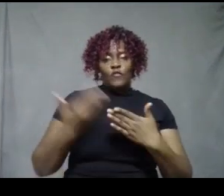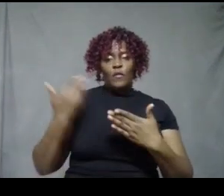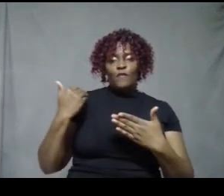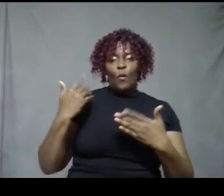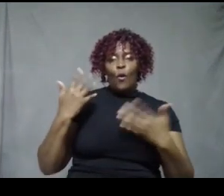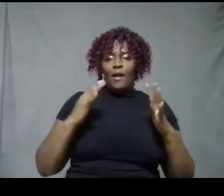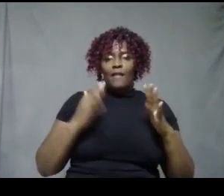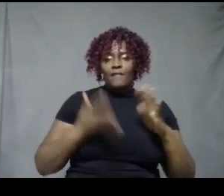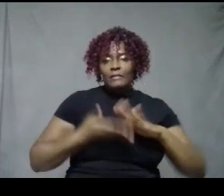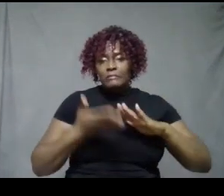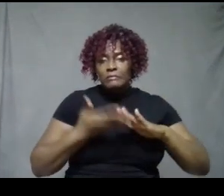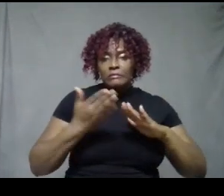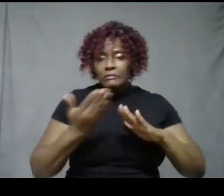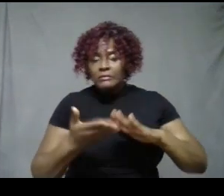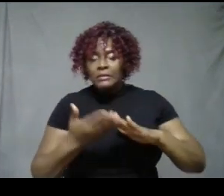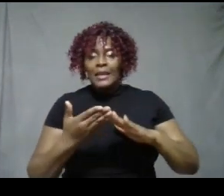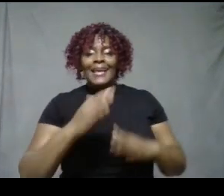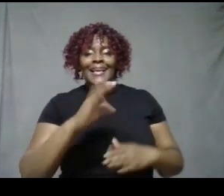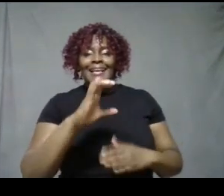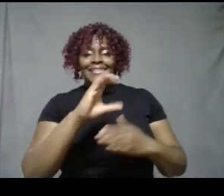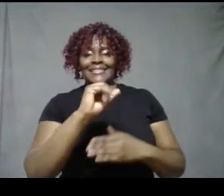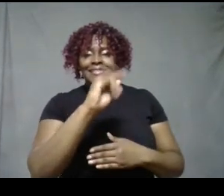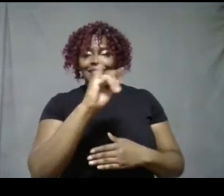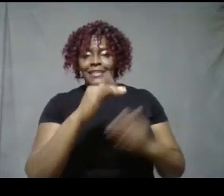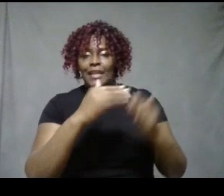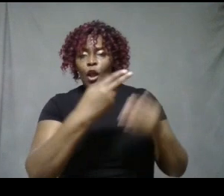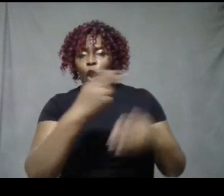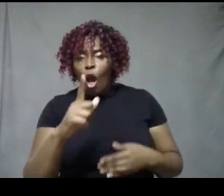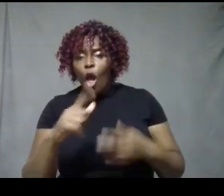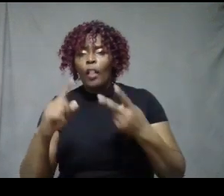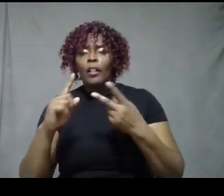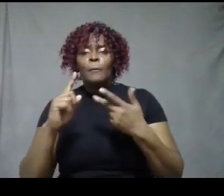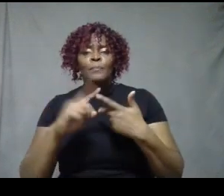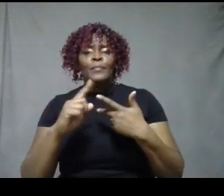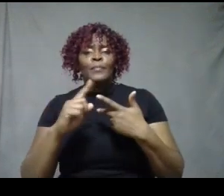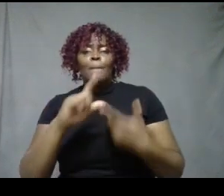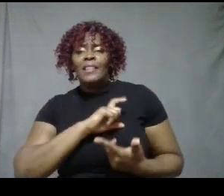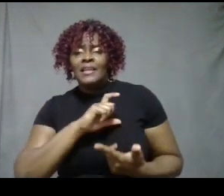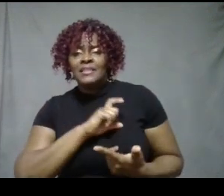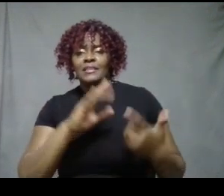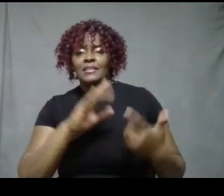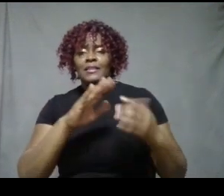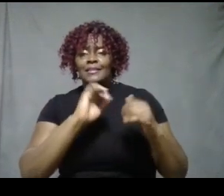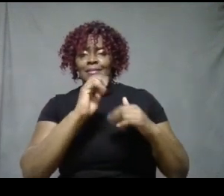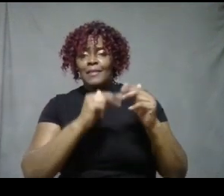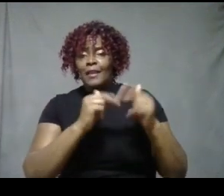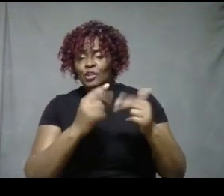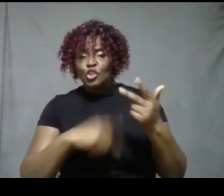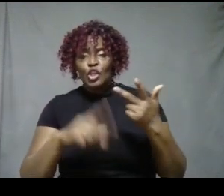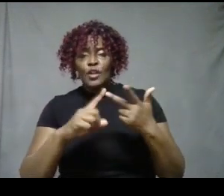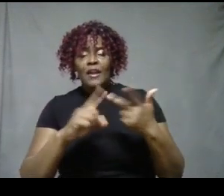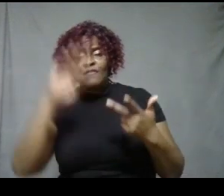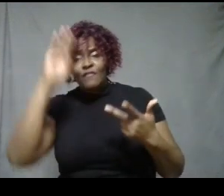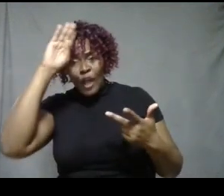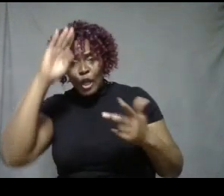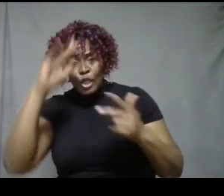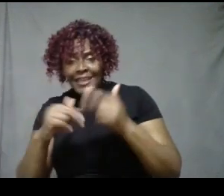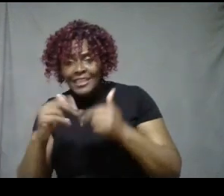hall, this police station, fire station, museum, you know, you go around Palm Beach County